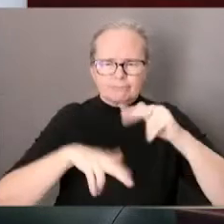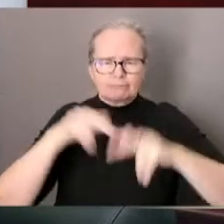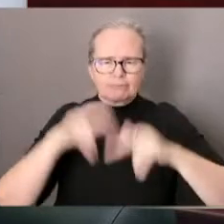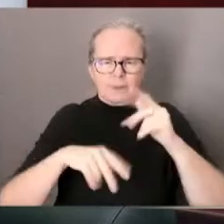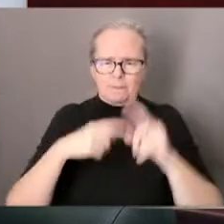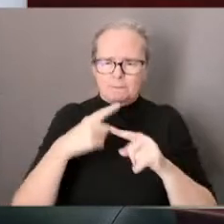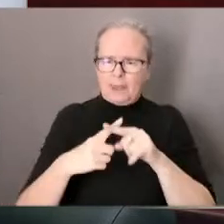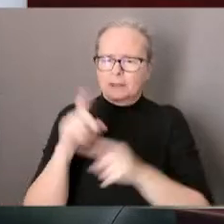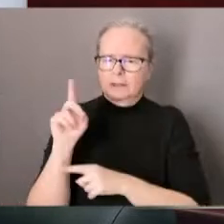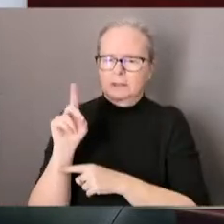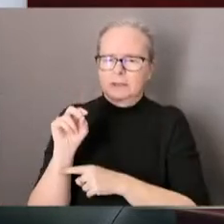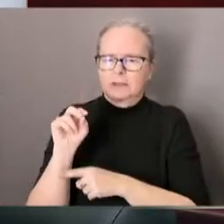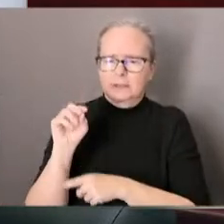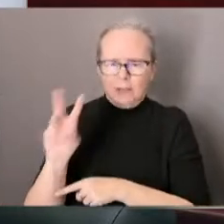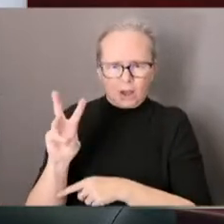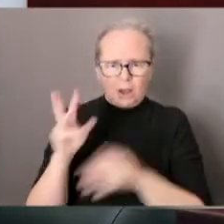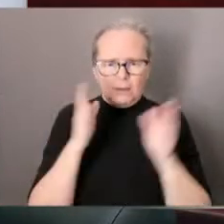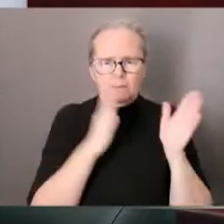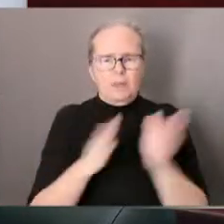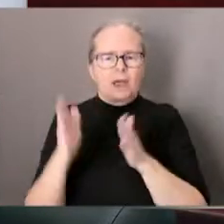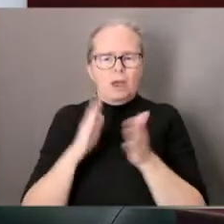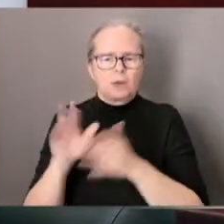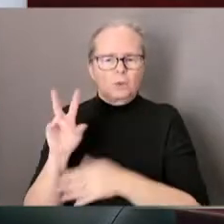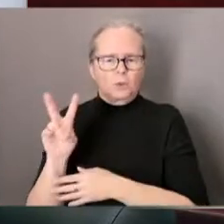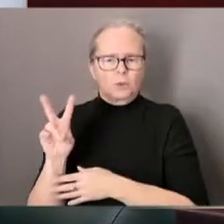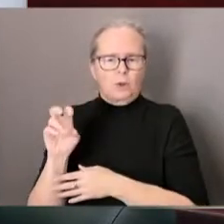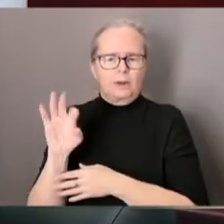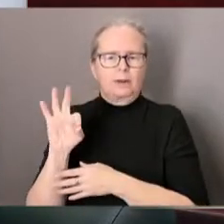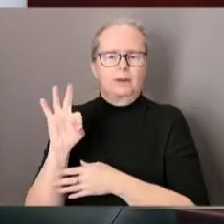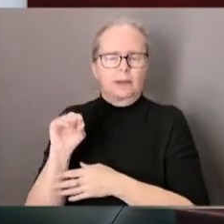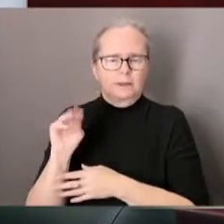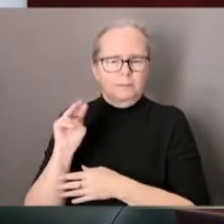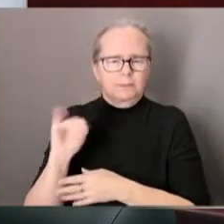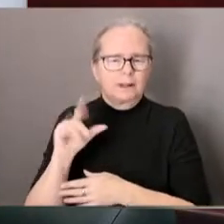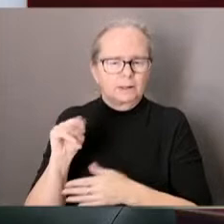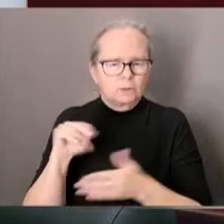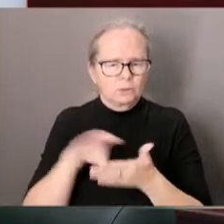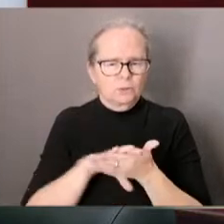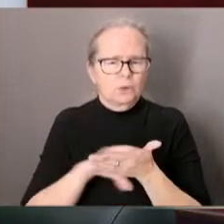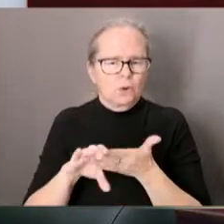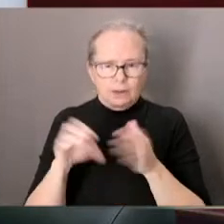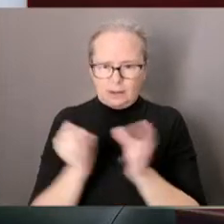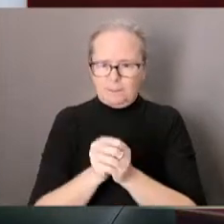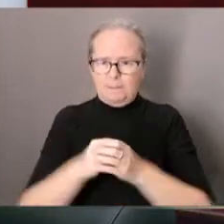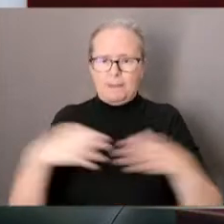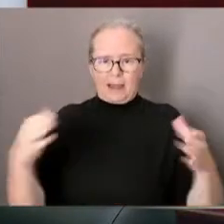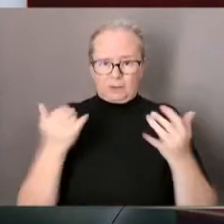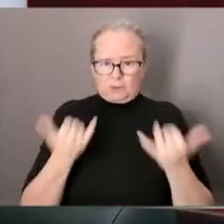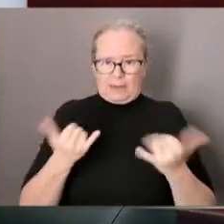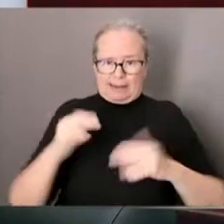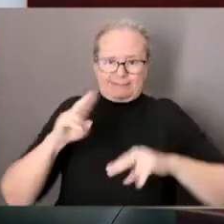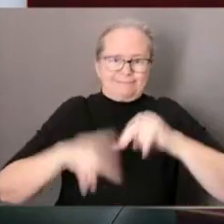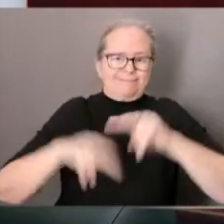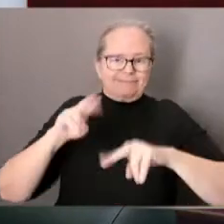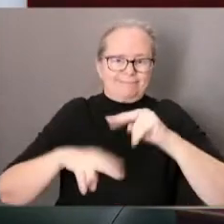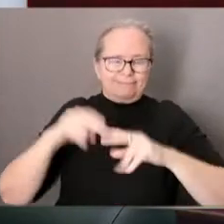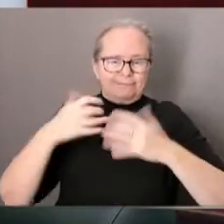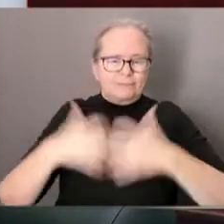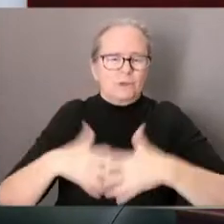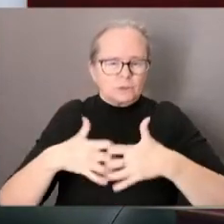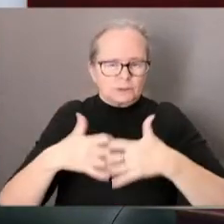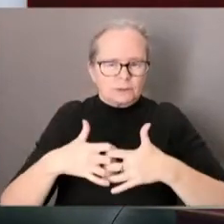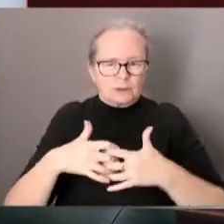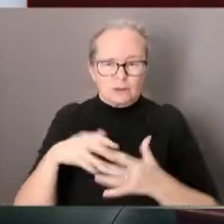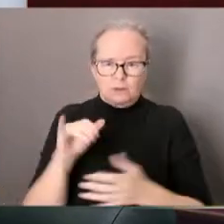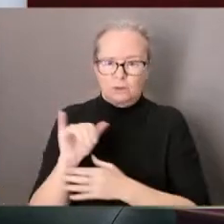expansion to its existing ethylene plant my constituency is home to projects like Suncor and Adco joint venture to build a